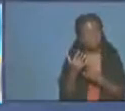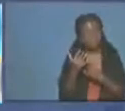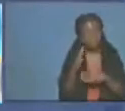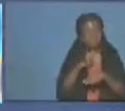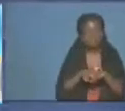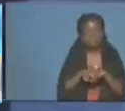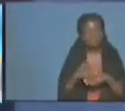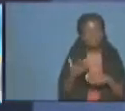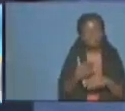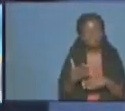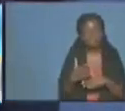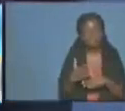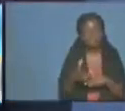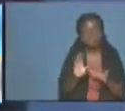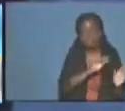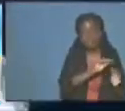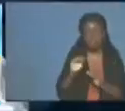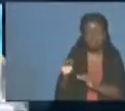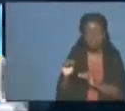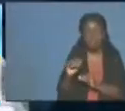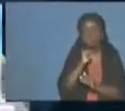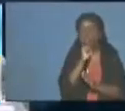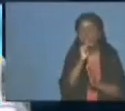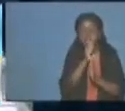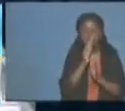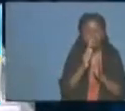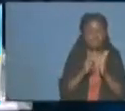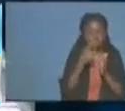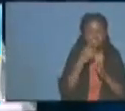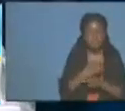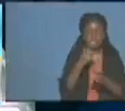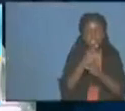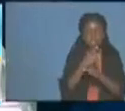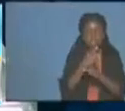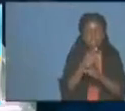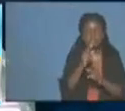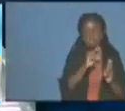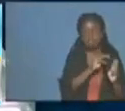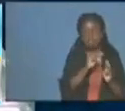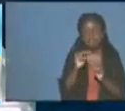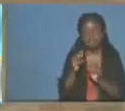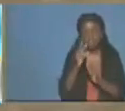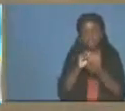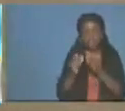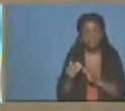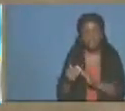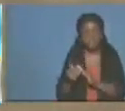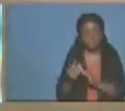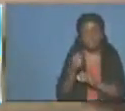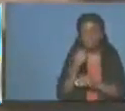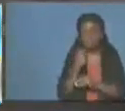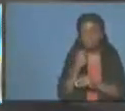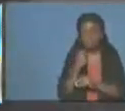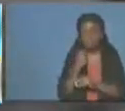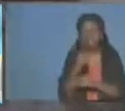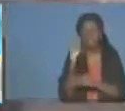communities after Prime Minister, the Honourable Philip Davis, suggested at CARICOM that government would not move immediately to tear down shanty towns,